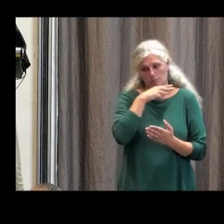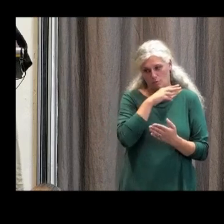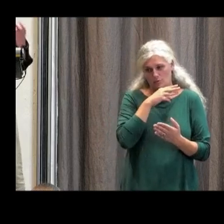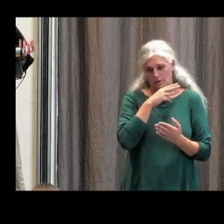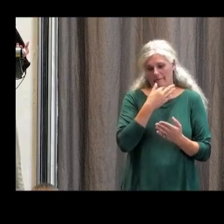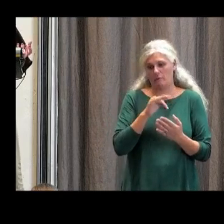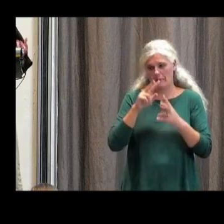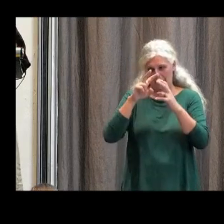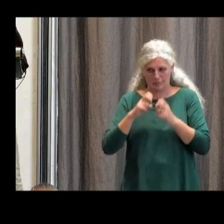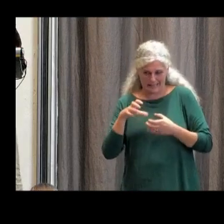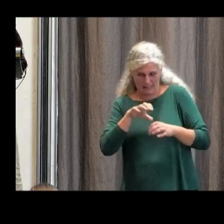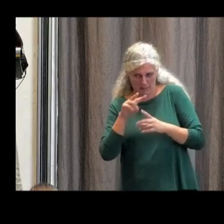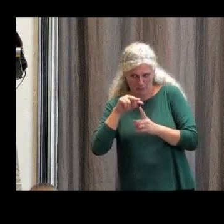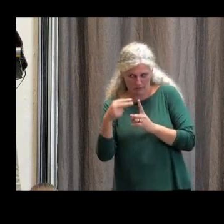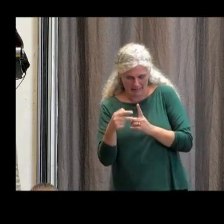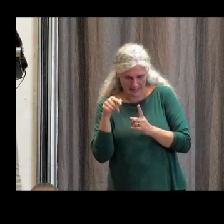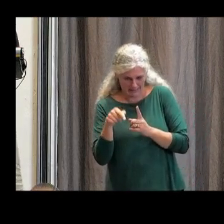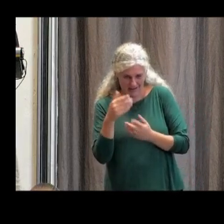an analytical chemistry point of view.